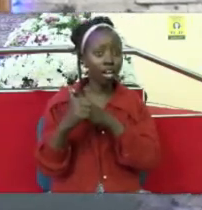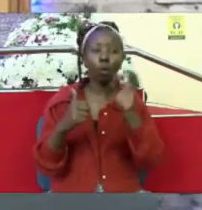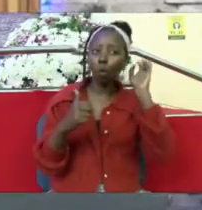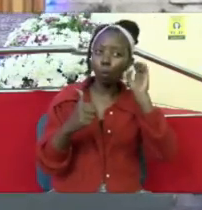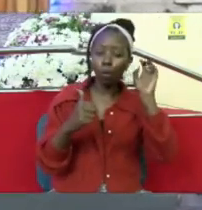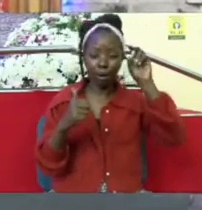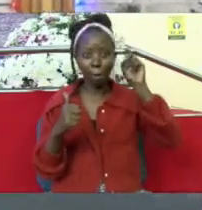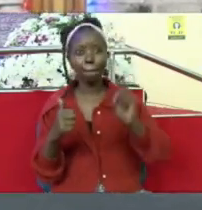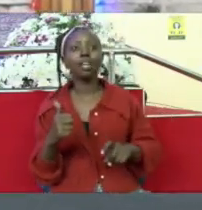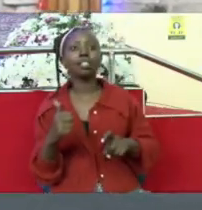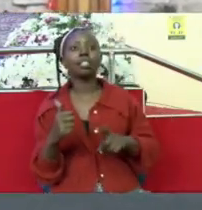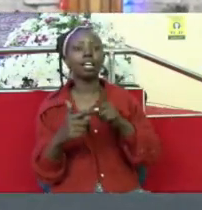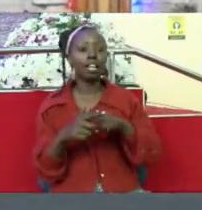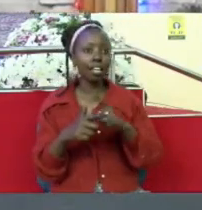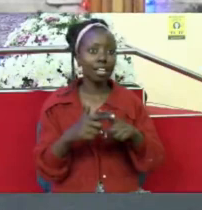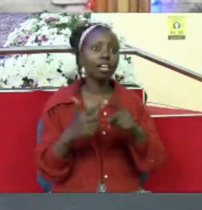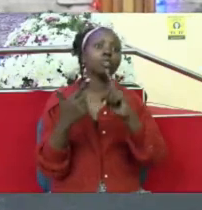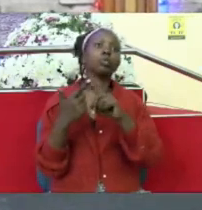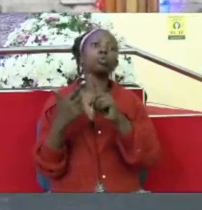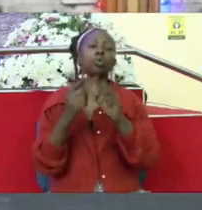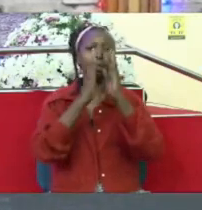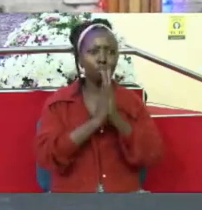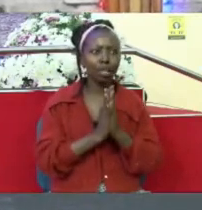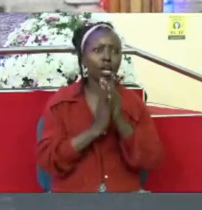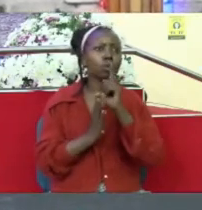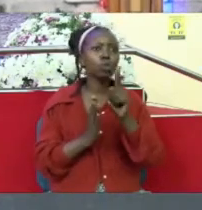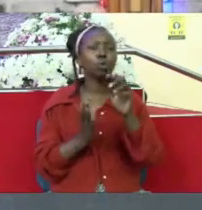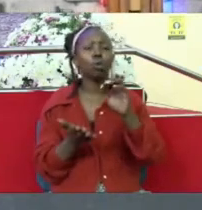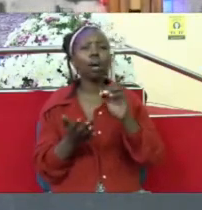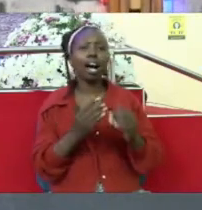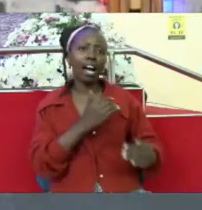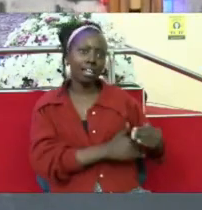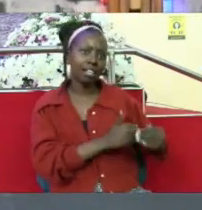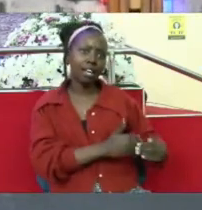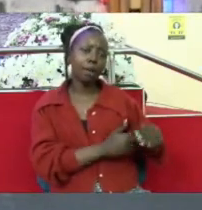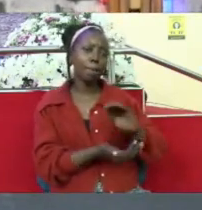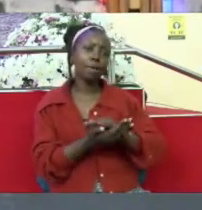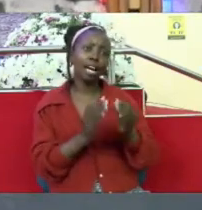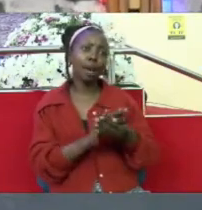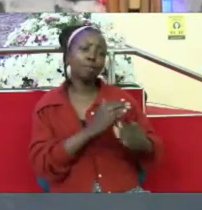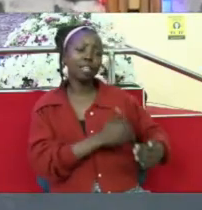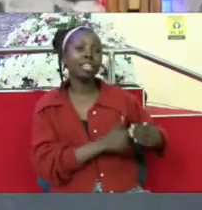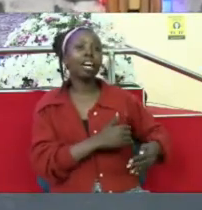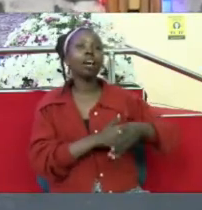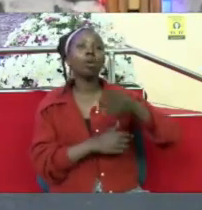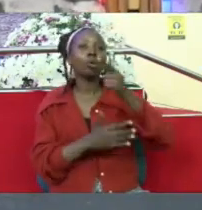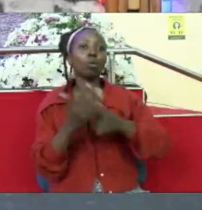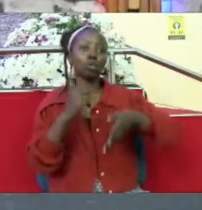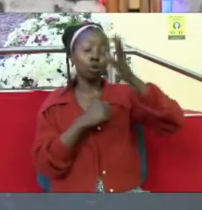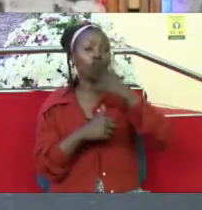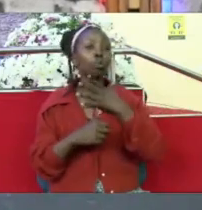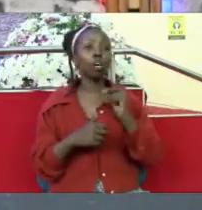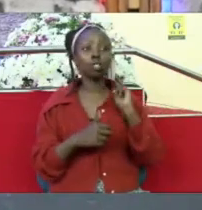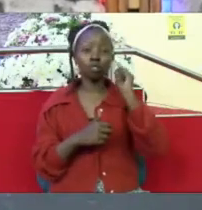into prayer. Unaingia katika maombi. You are very close to what God wants to do for you. Uko karibu na kile ambacho Mungu anataka kukutendea. Blessed be the name of the Lord.